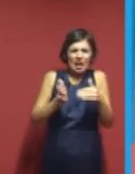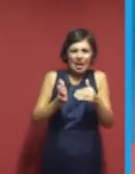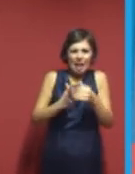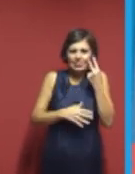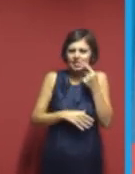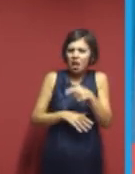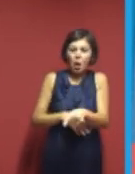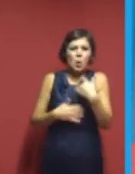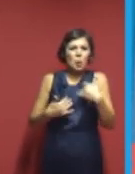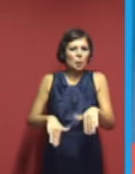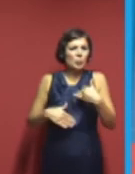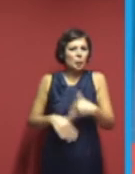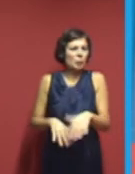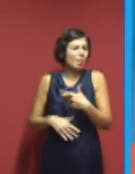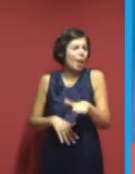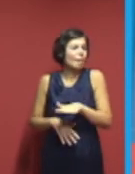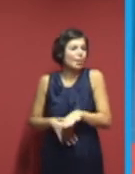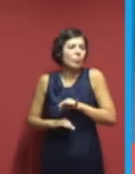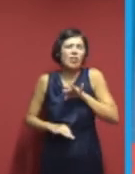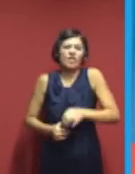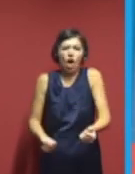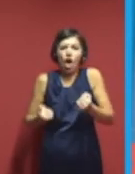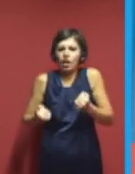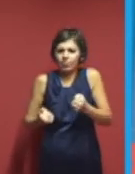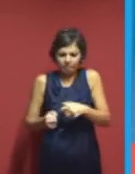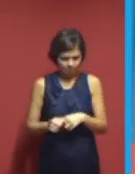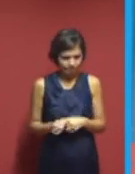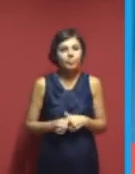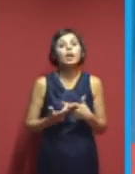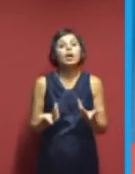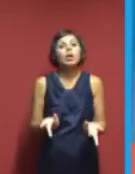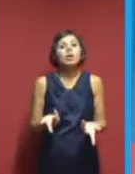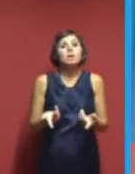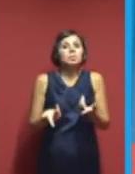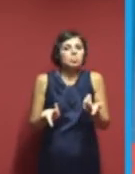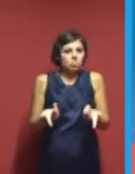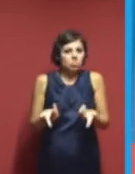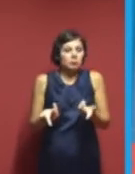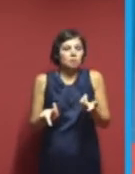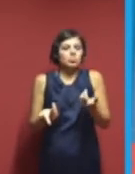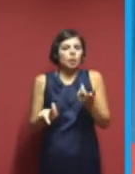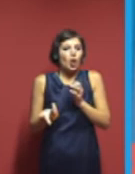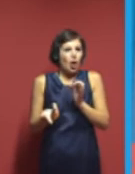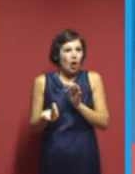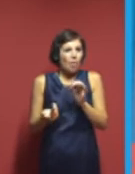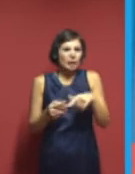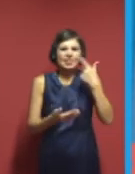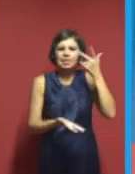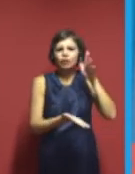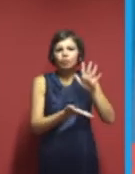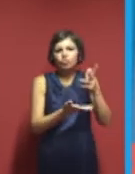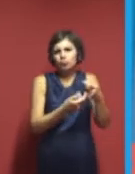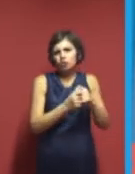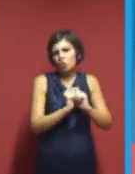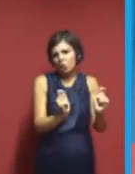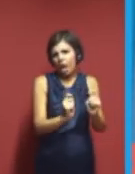cities. We've been featured by a number of press outlets. And another great result is good behavior. So a number of kids come to